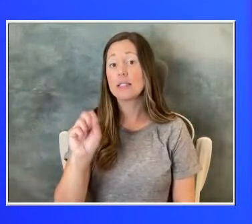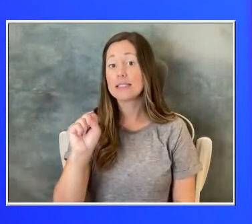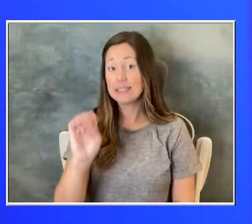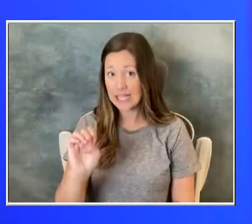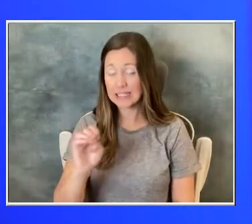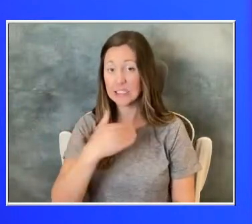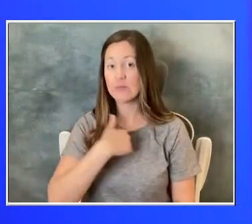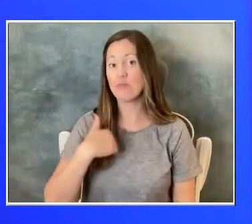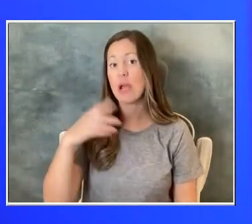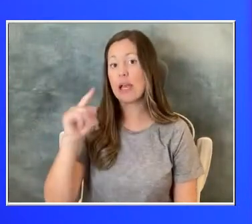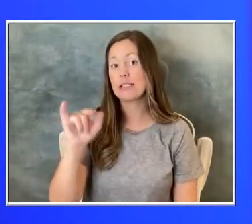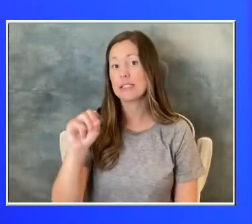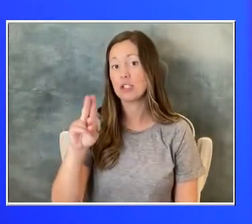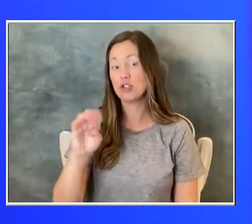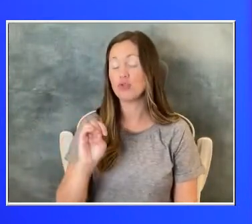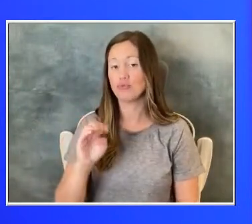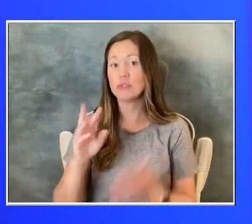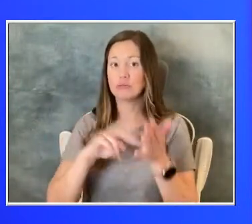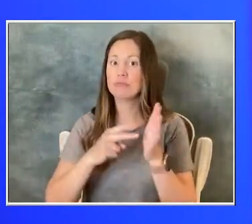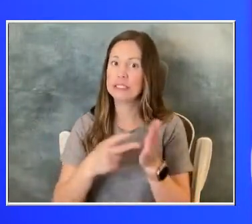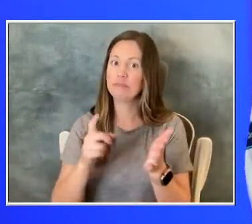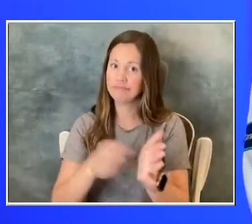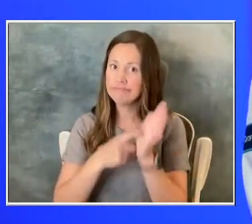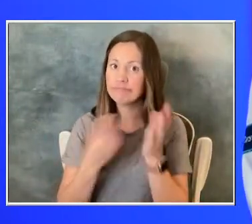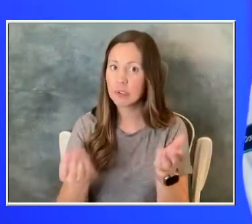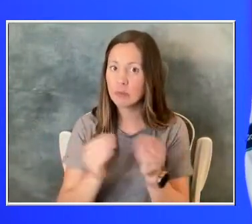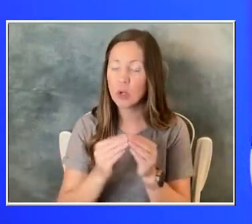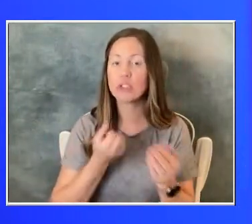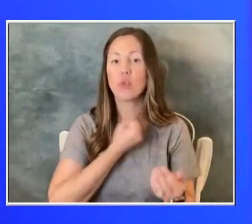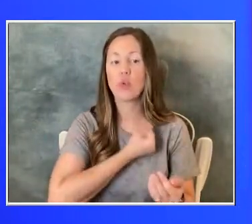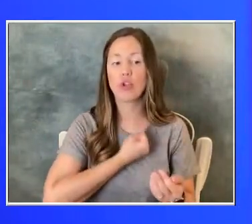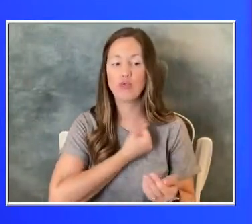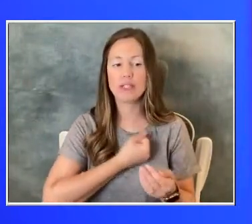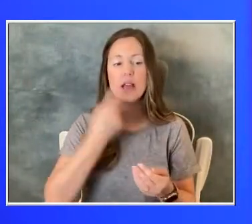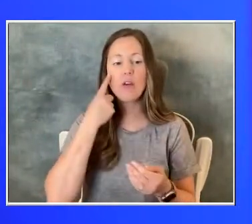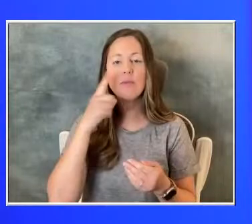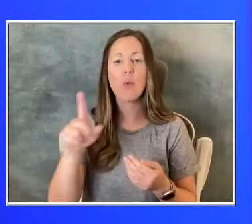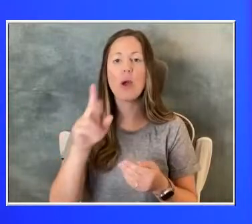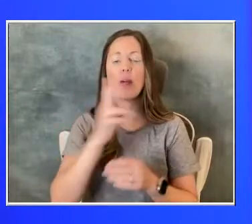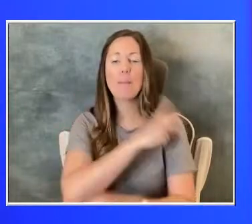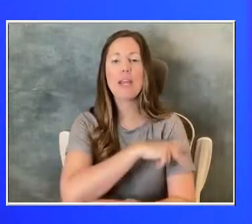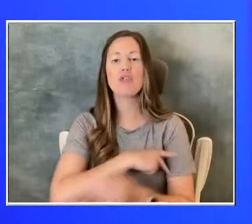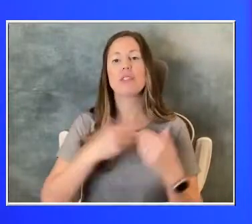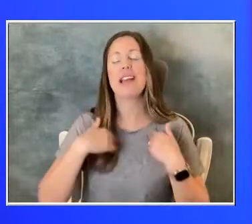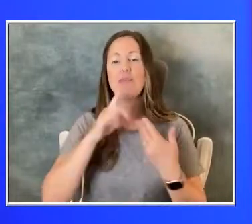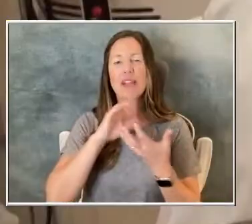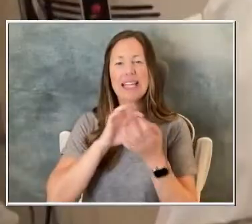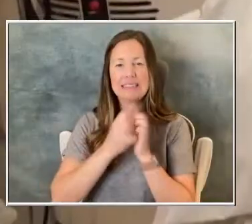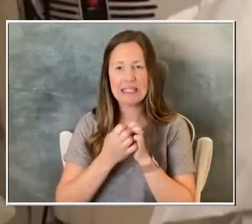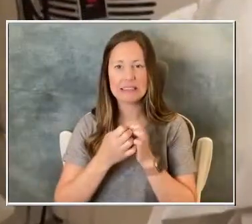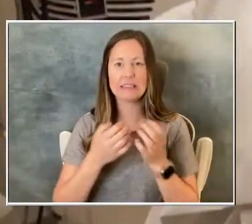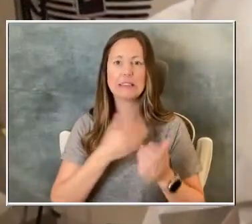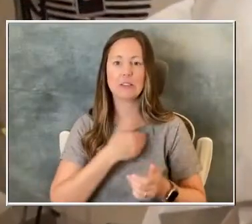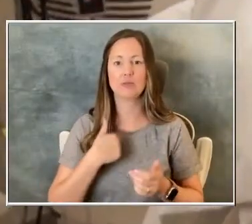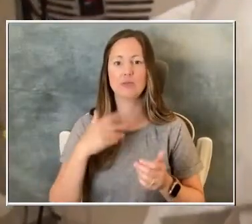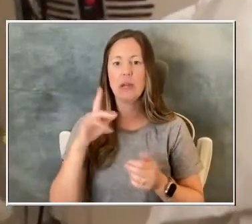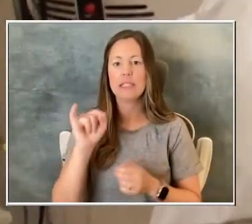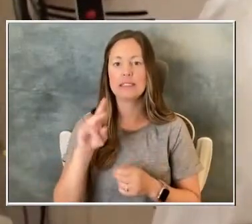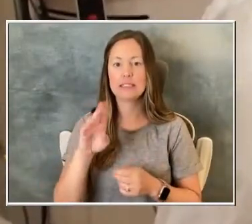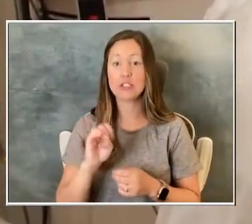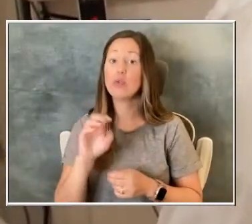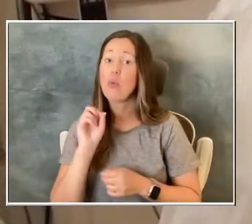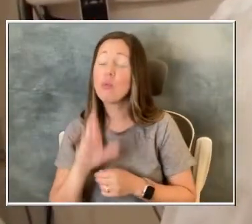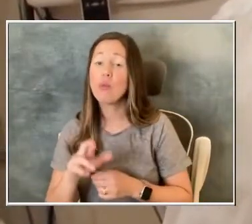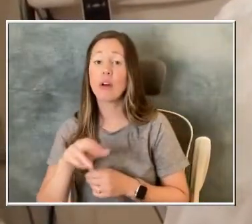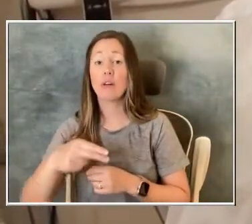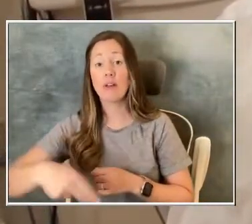breast ultrasound is one option for patients who have dense breast tissue. For our patients who are high risk, we recommend they have a breast MRI